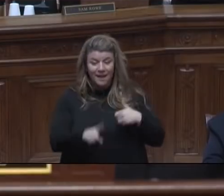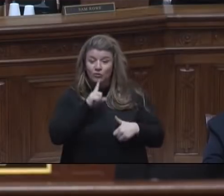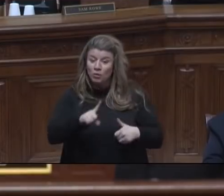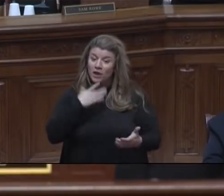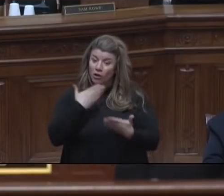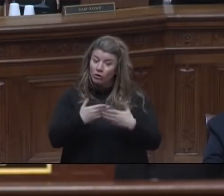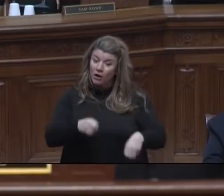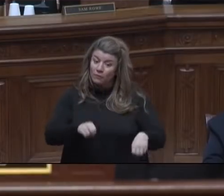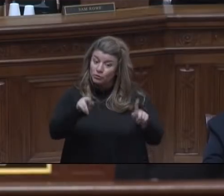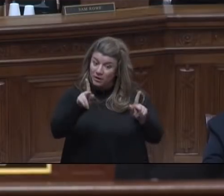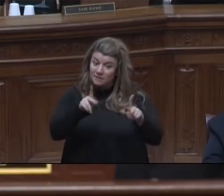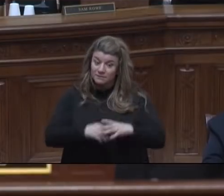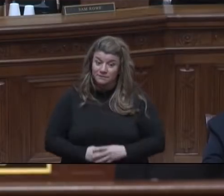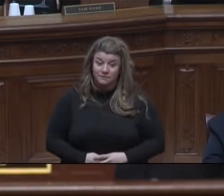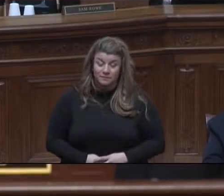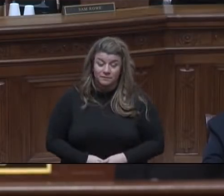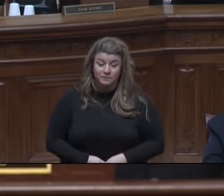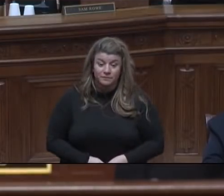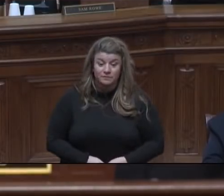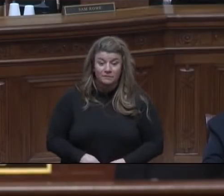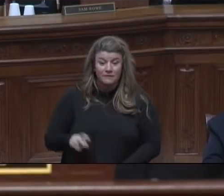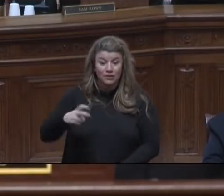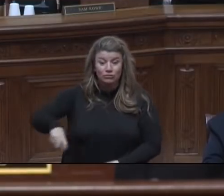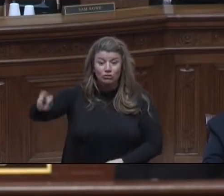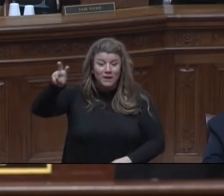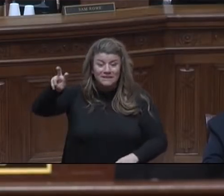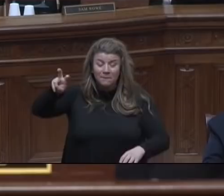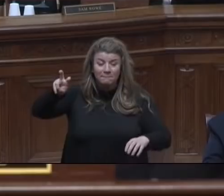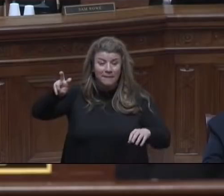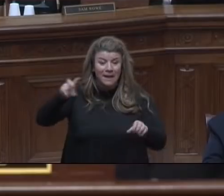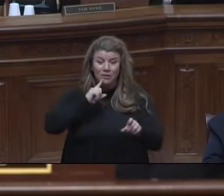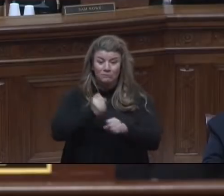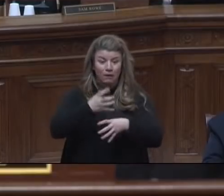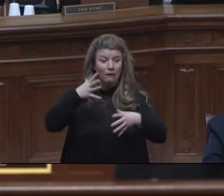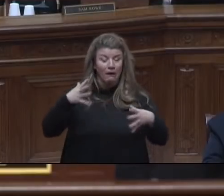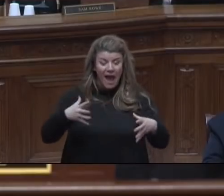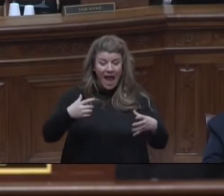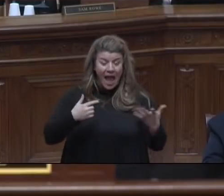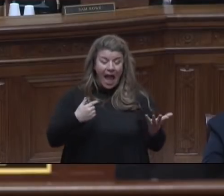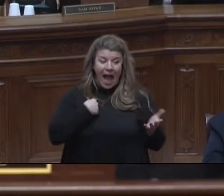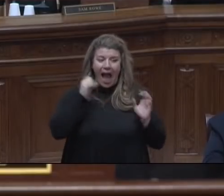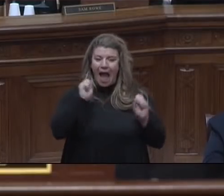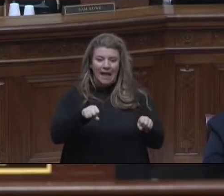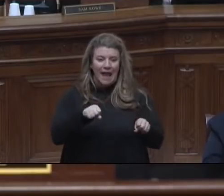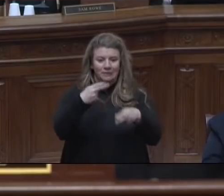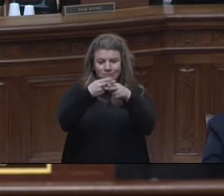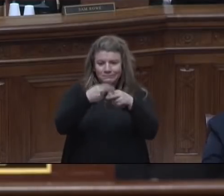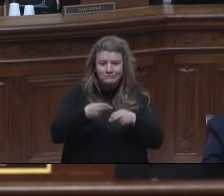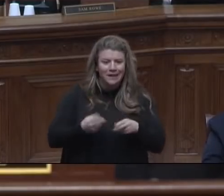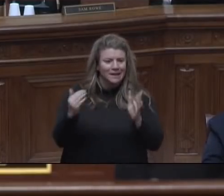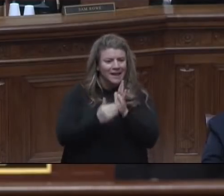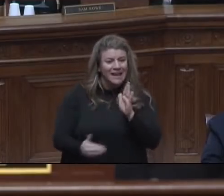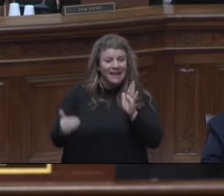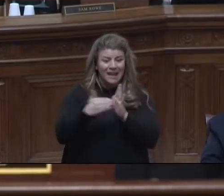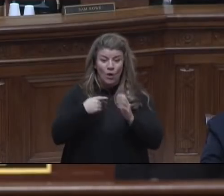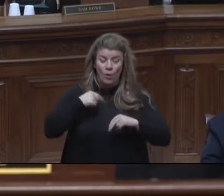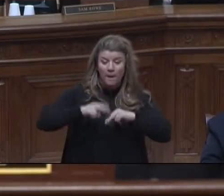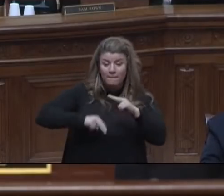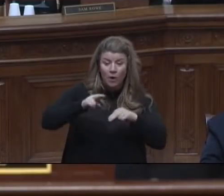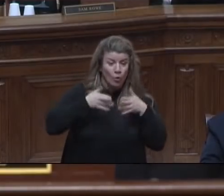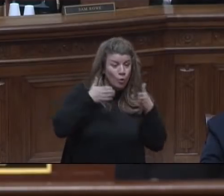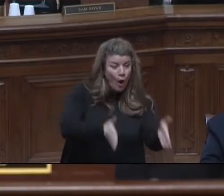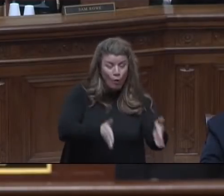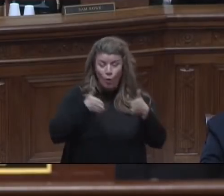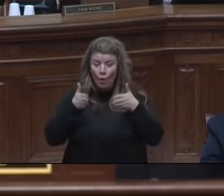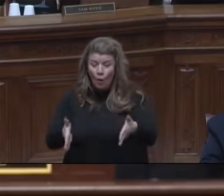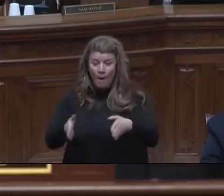beyond belief. Tourism's exploding. I could go on and on and on. We're building road after road. Businesses